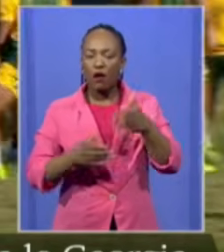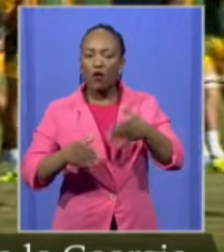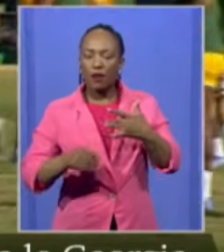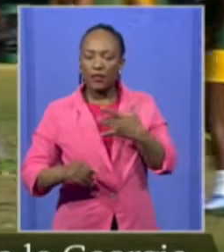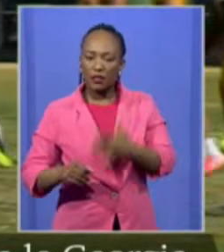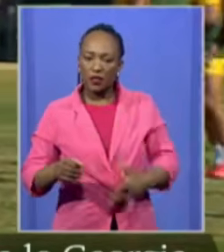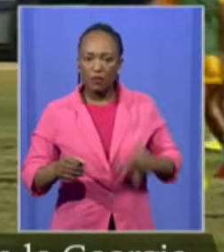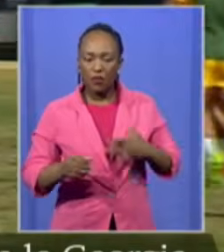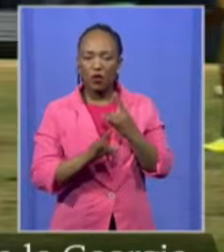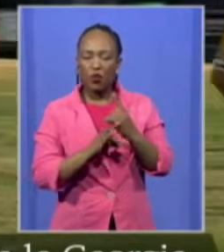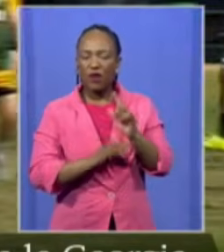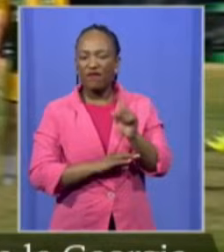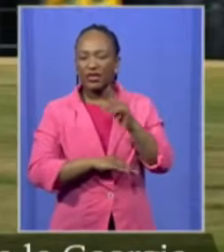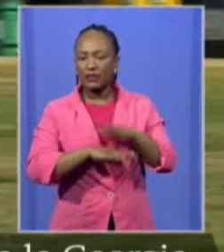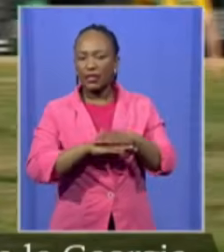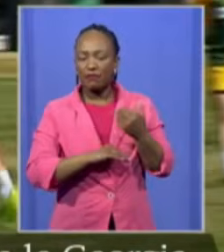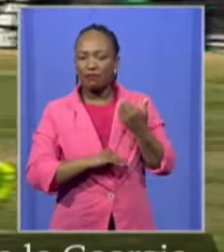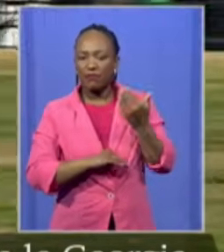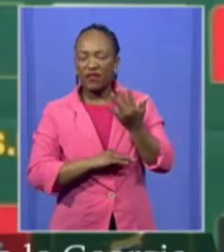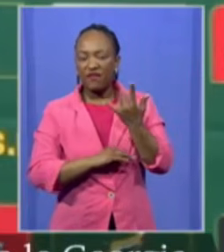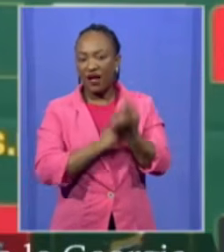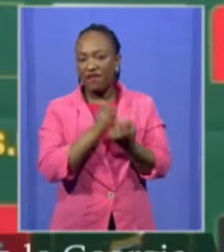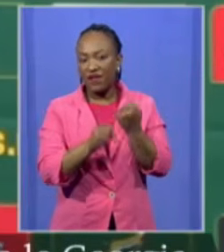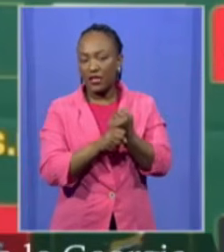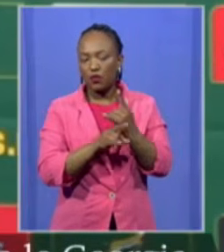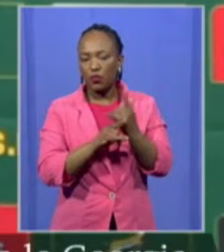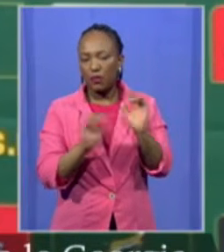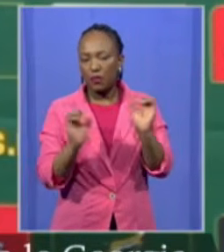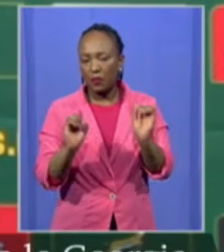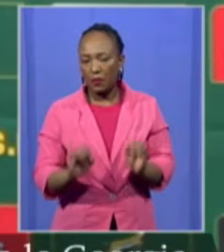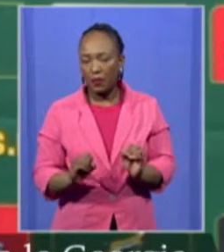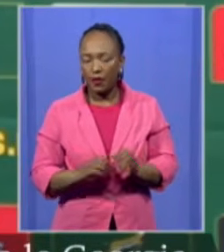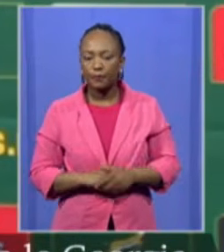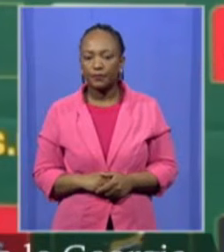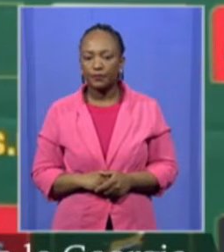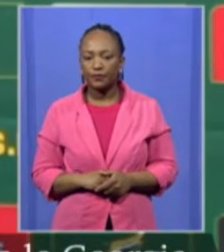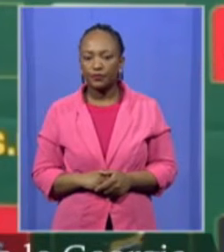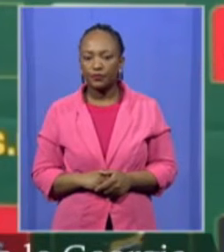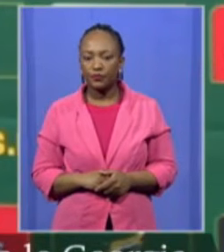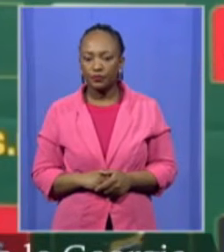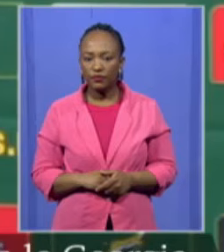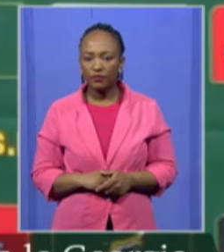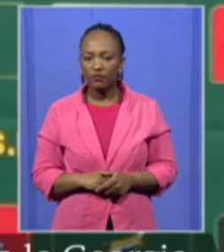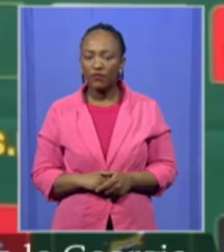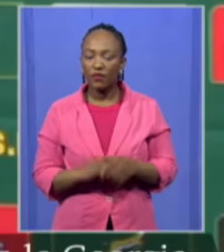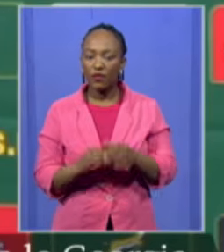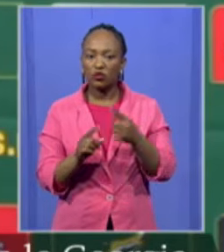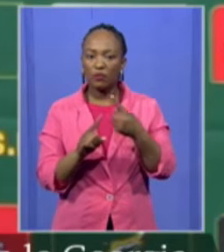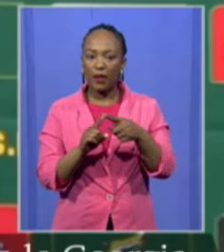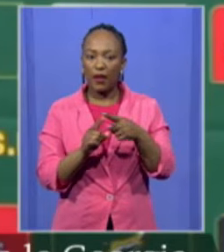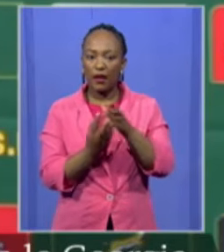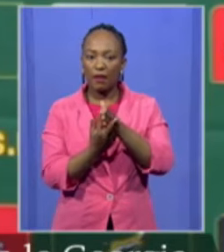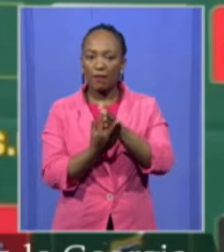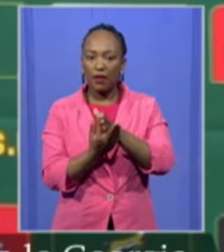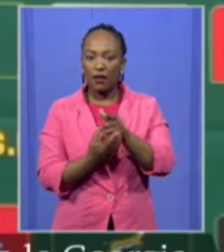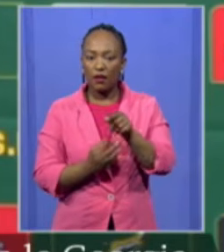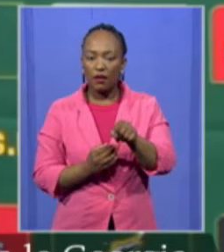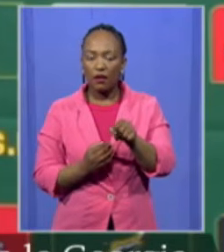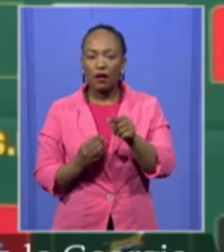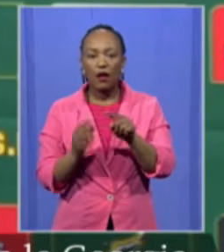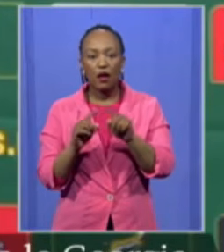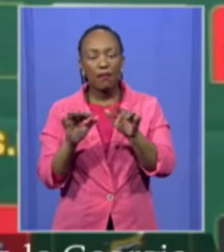lekgetlo la pele ka mora dilemo tse 5. Playing for the Springboks at any field is quite great, but I think a lot